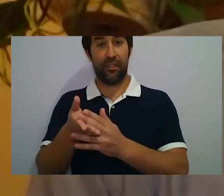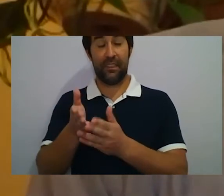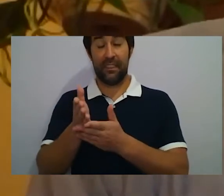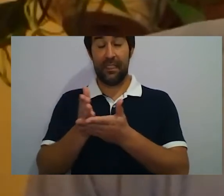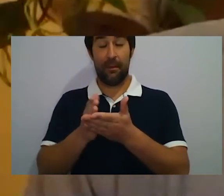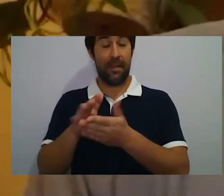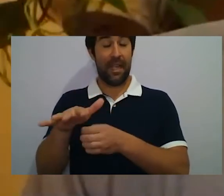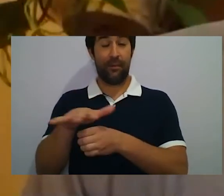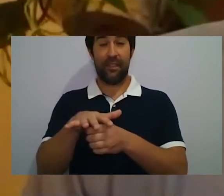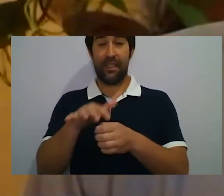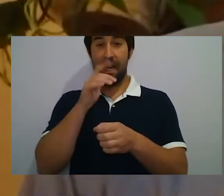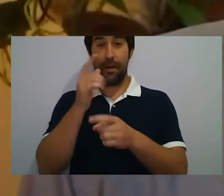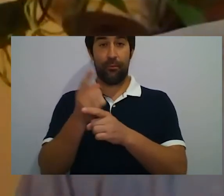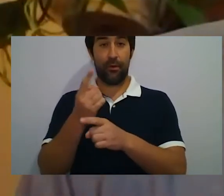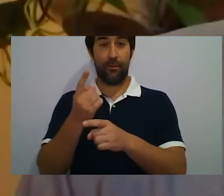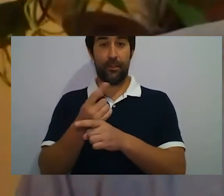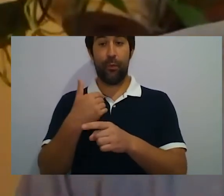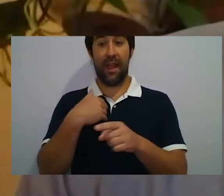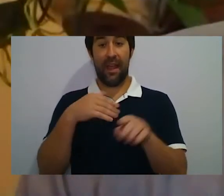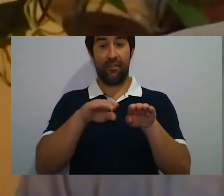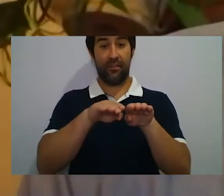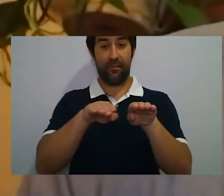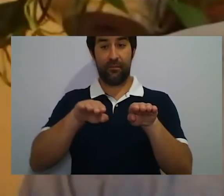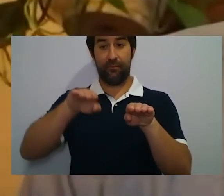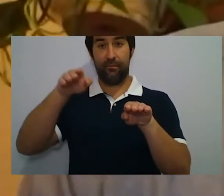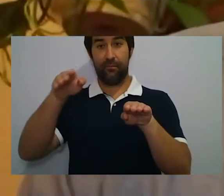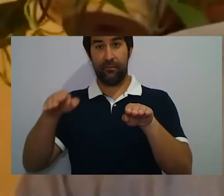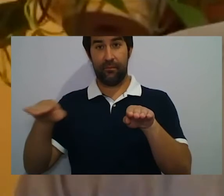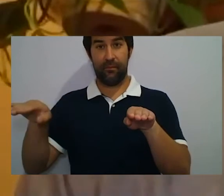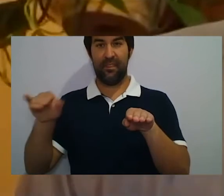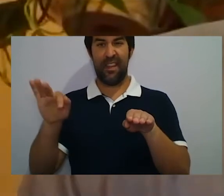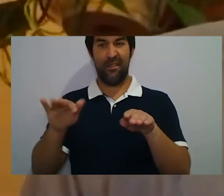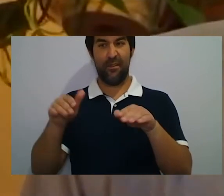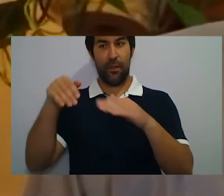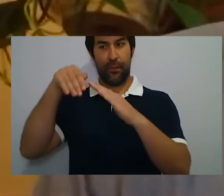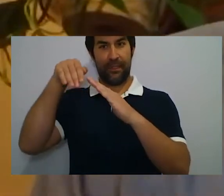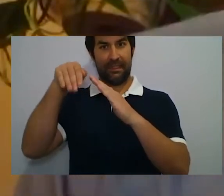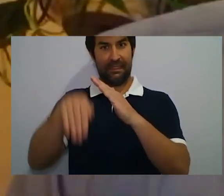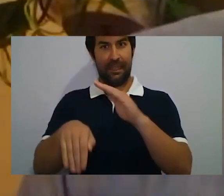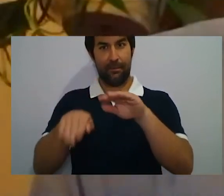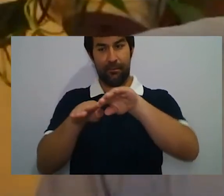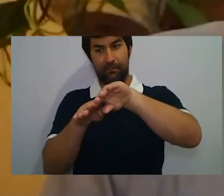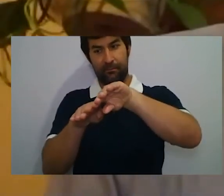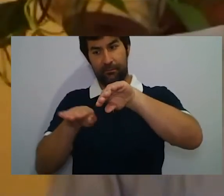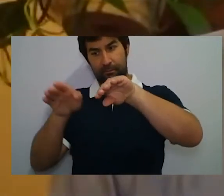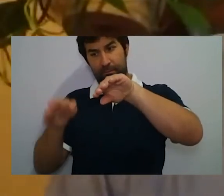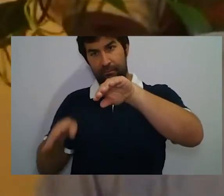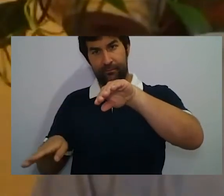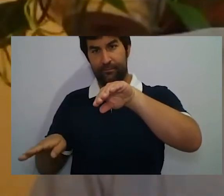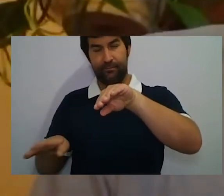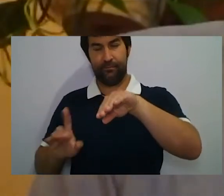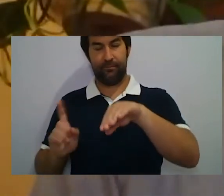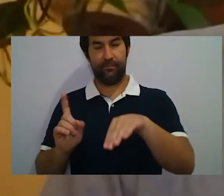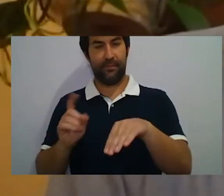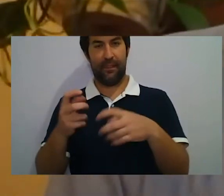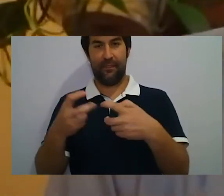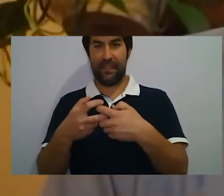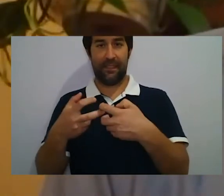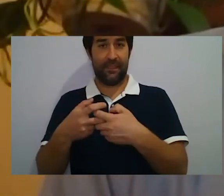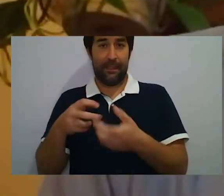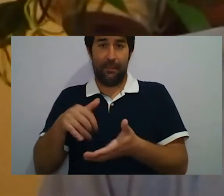cameras to control the flow of traffic at an intersection for our adaptive